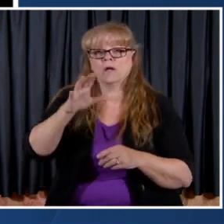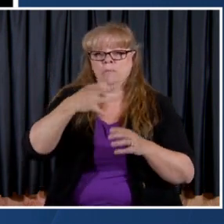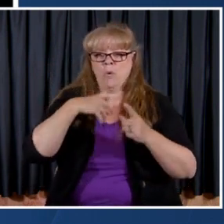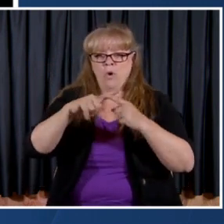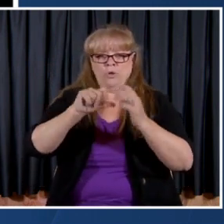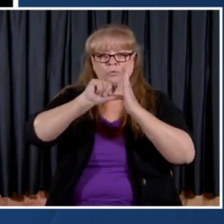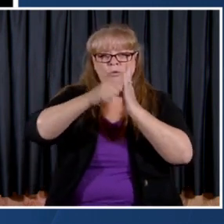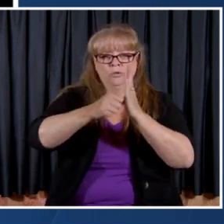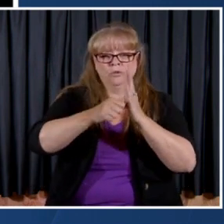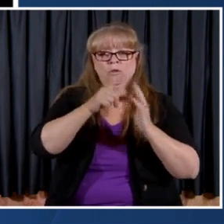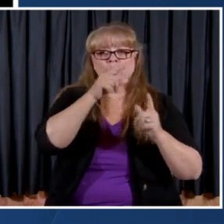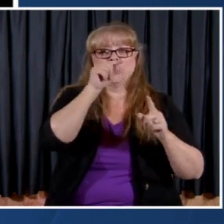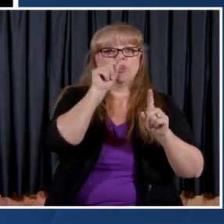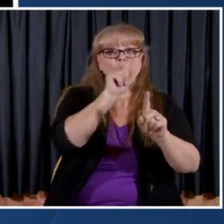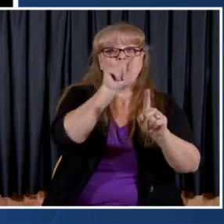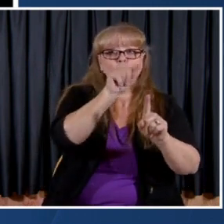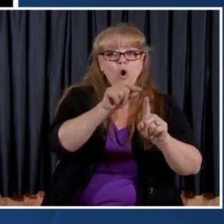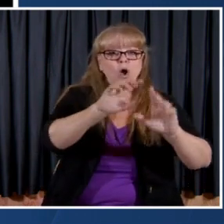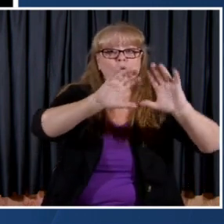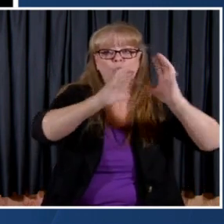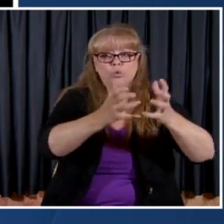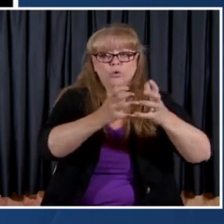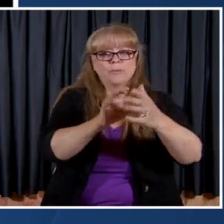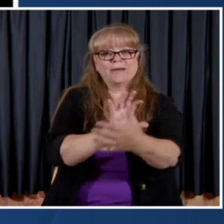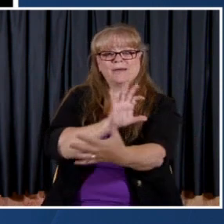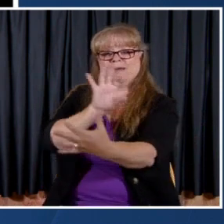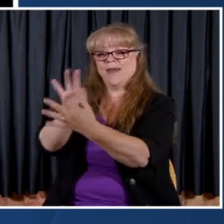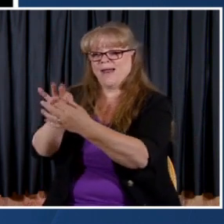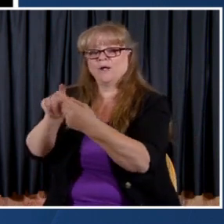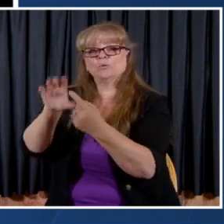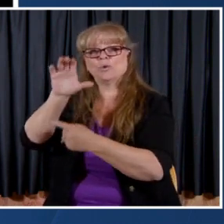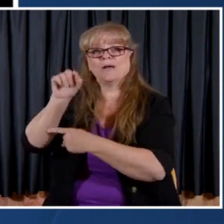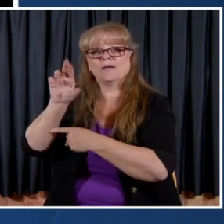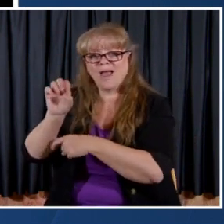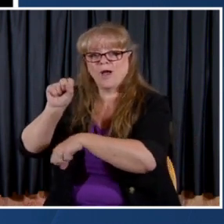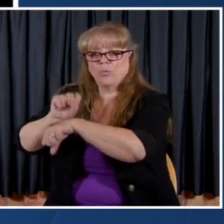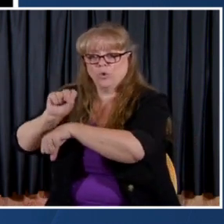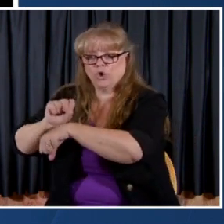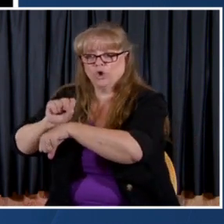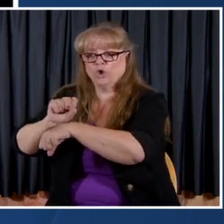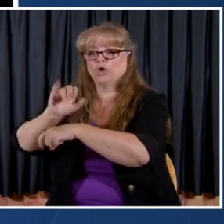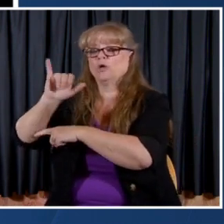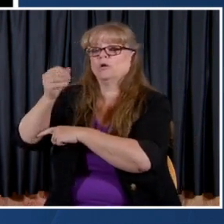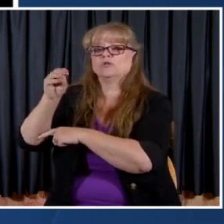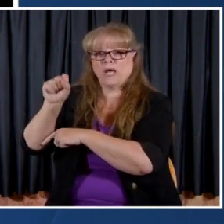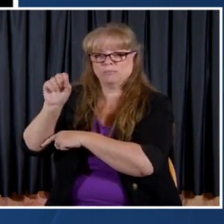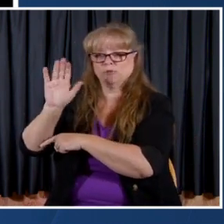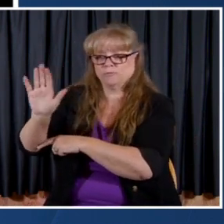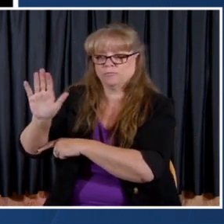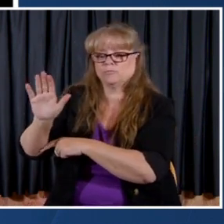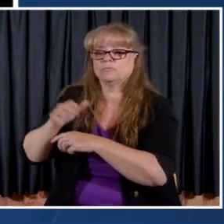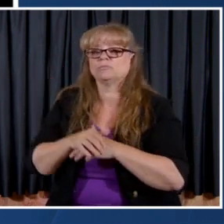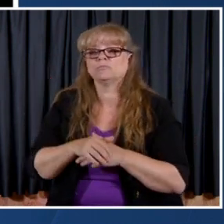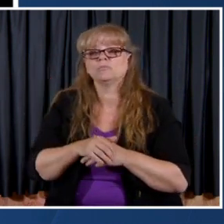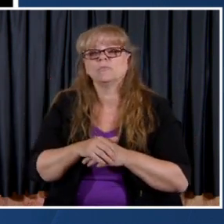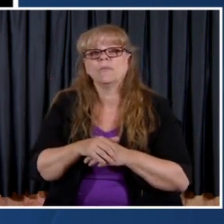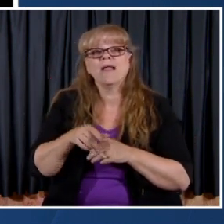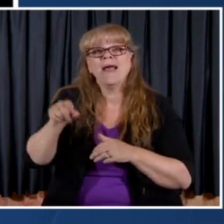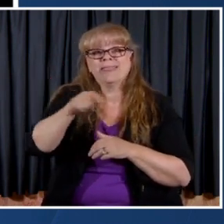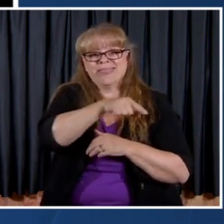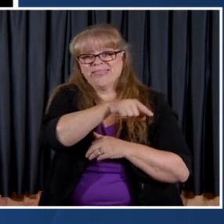and Financing in partnership with advancing states to match healthcare job seekers with immediate openings in residential care